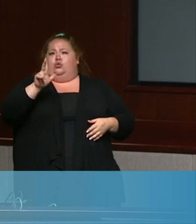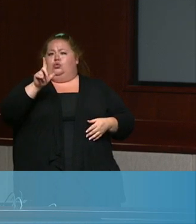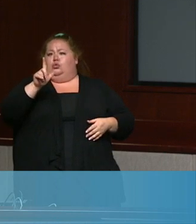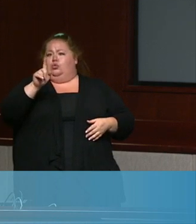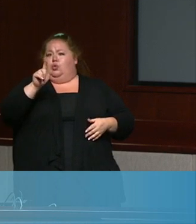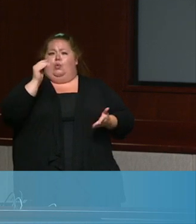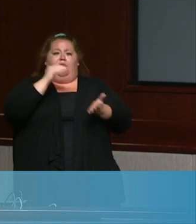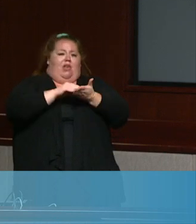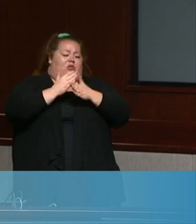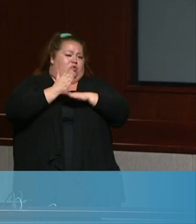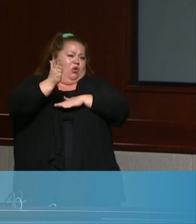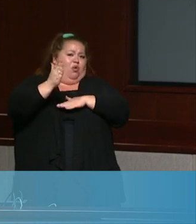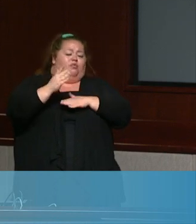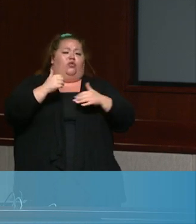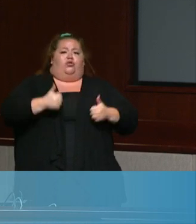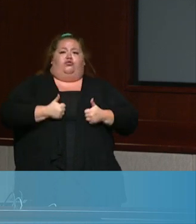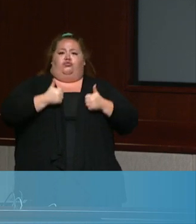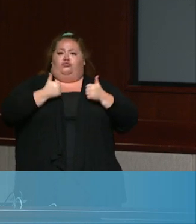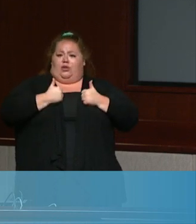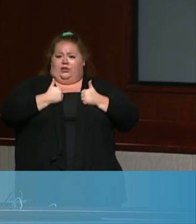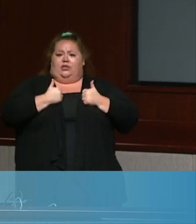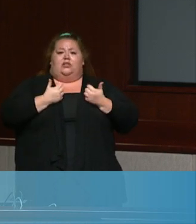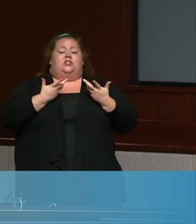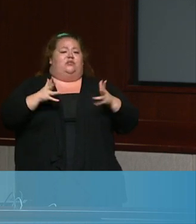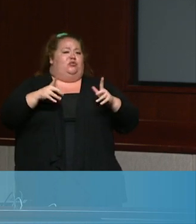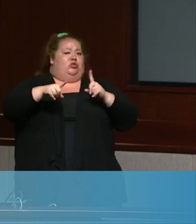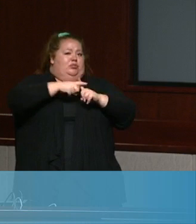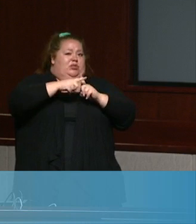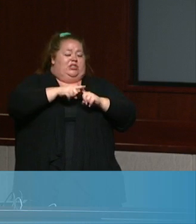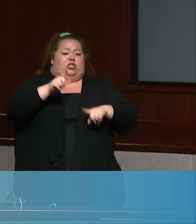21,724 residents who've tested positive,